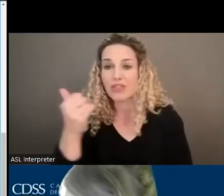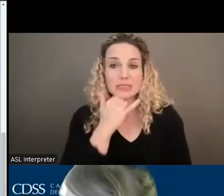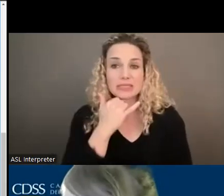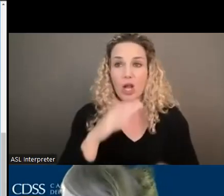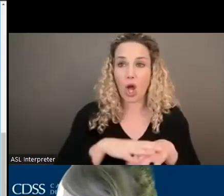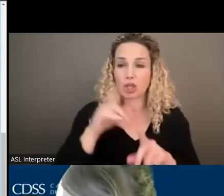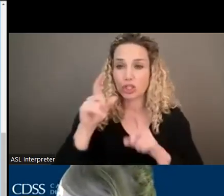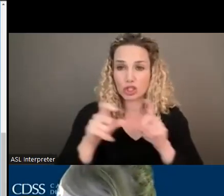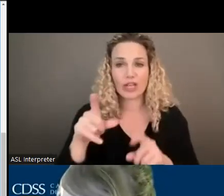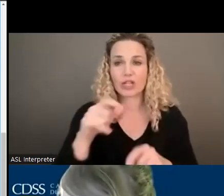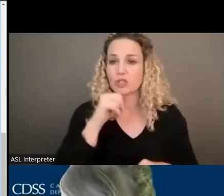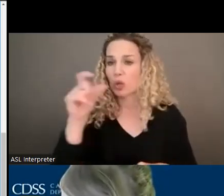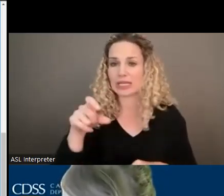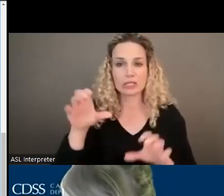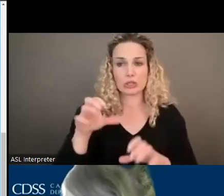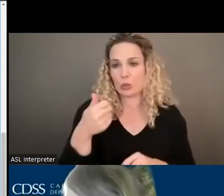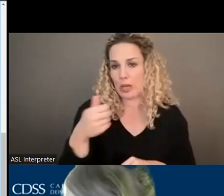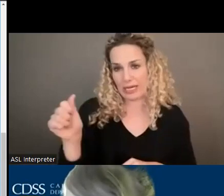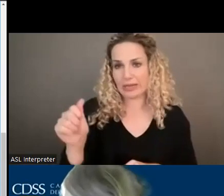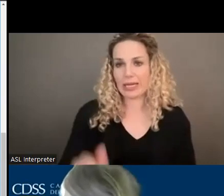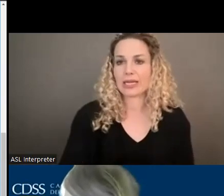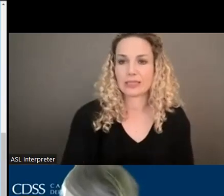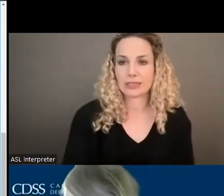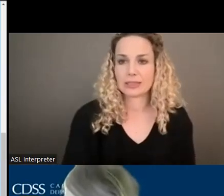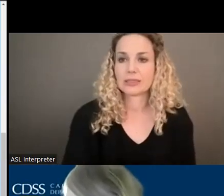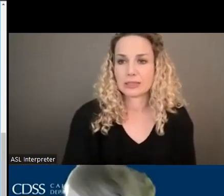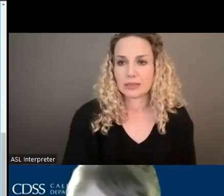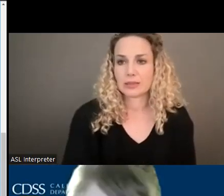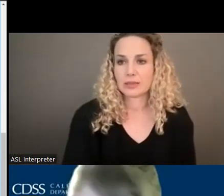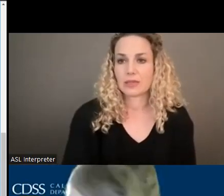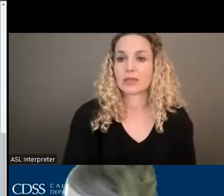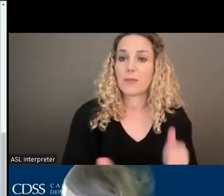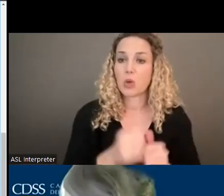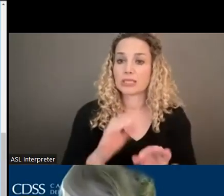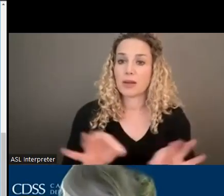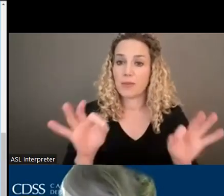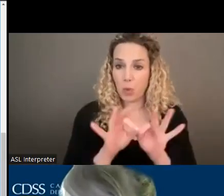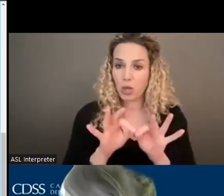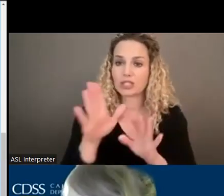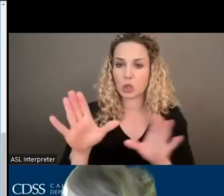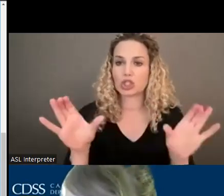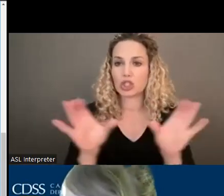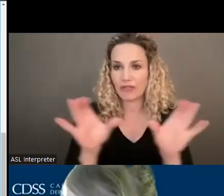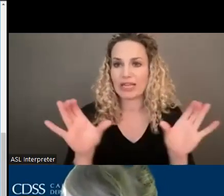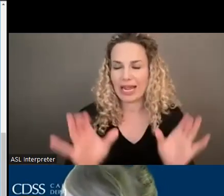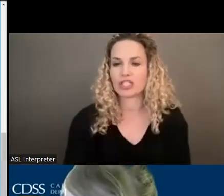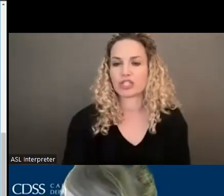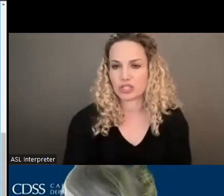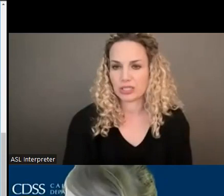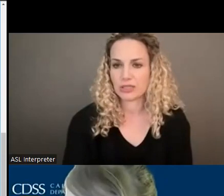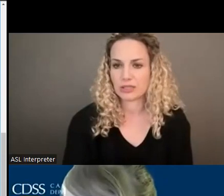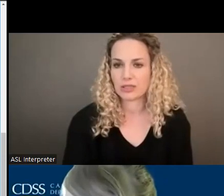survey, you do not need to do anything. The most important piece of the survey is your certification. All other